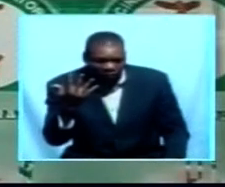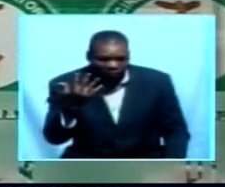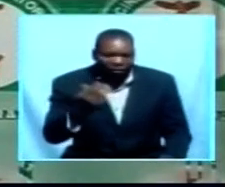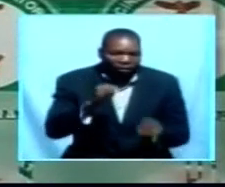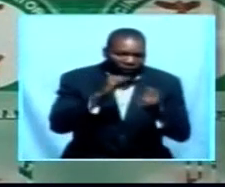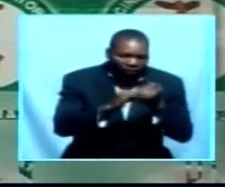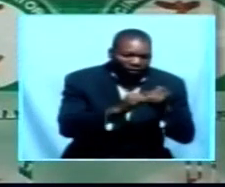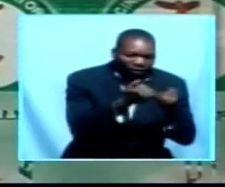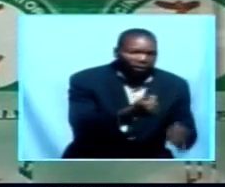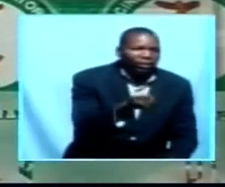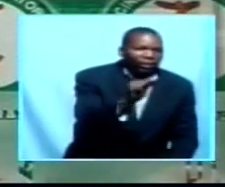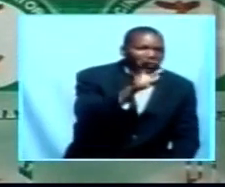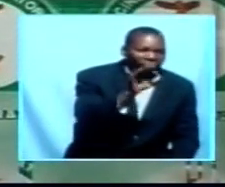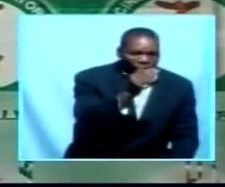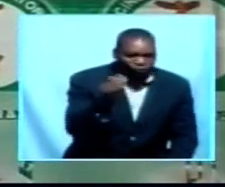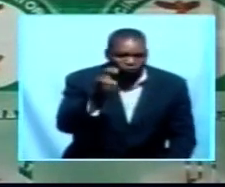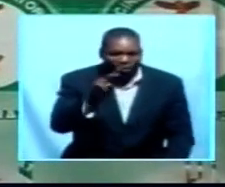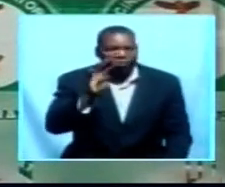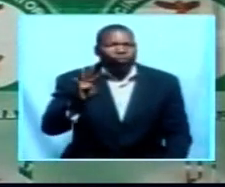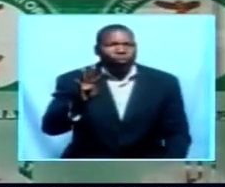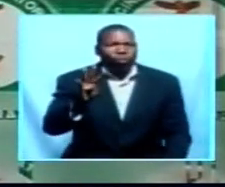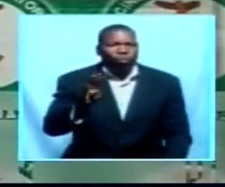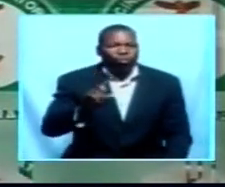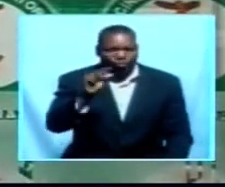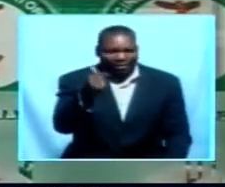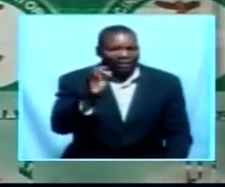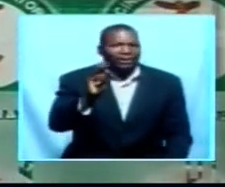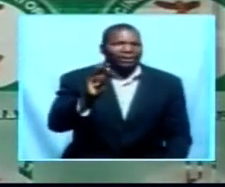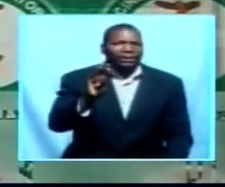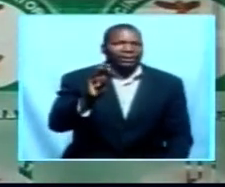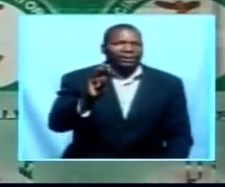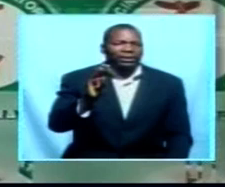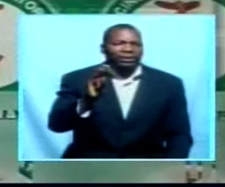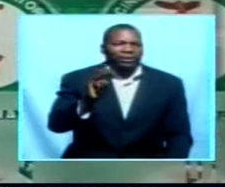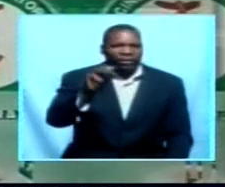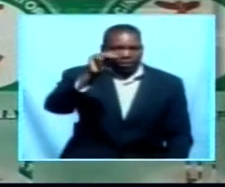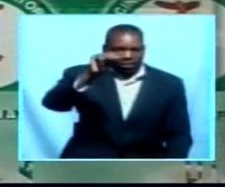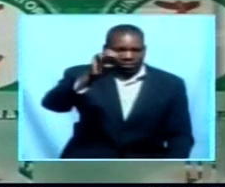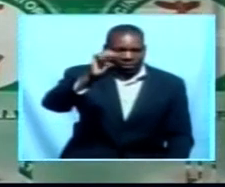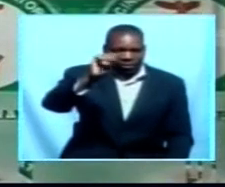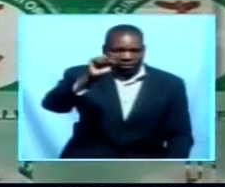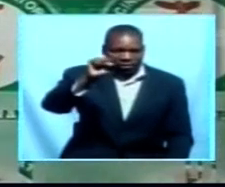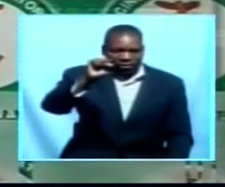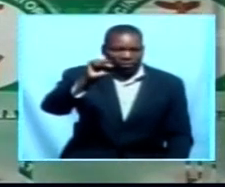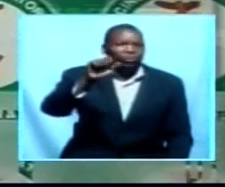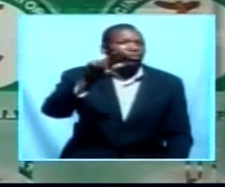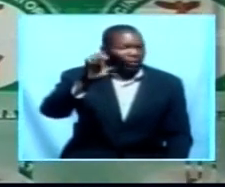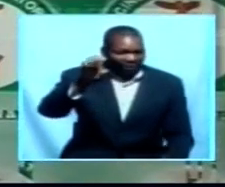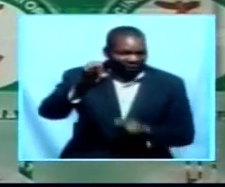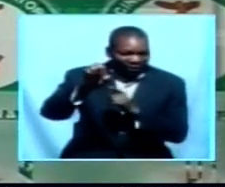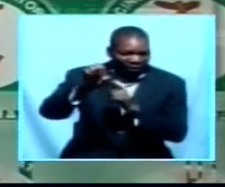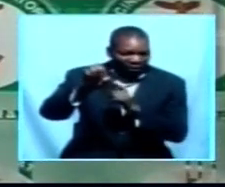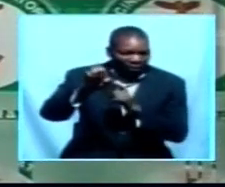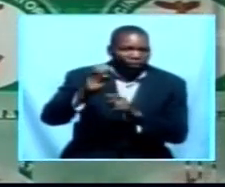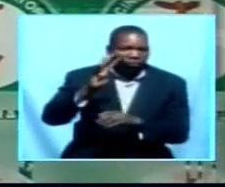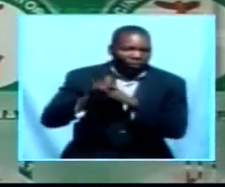24th September 2016. Dr. Mwiche says measles rubella is a mild form of measles that was discovered in